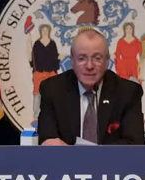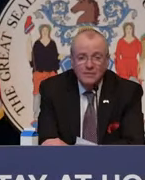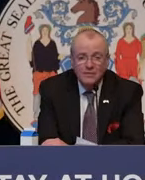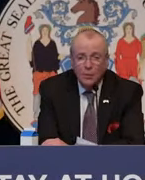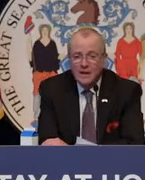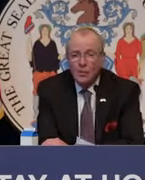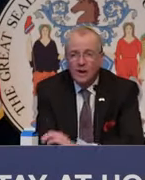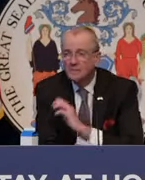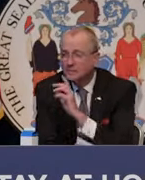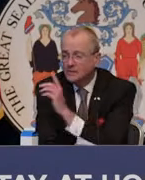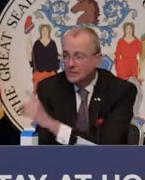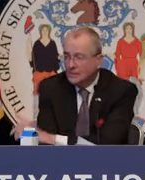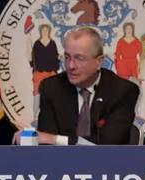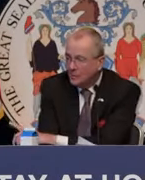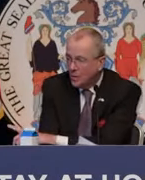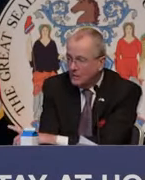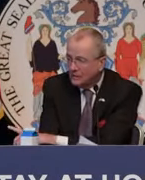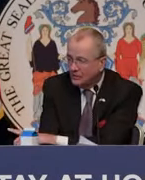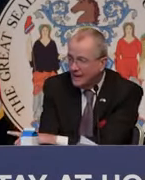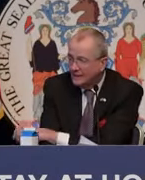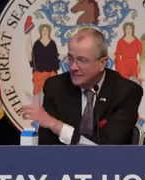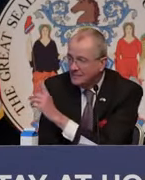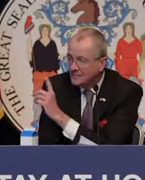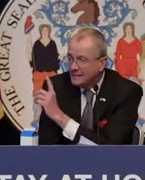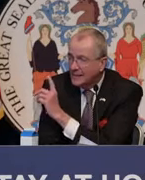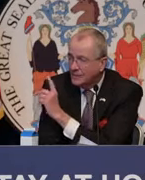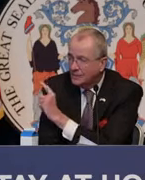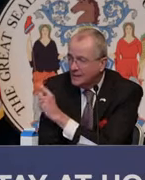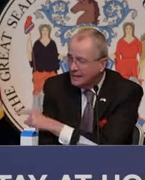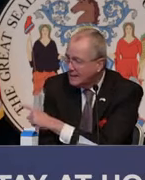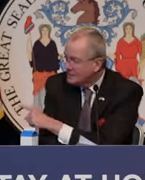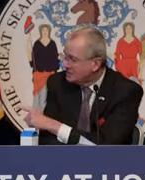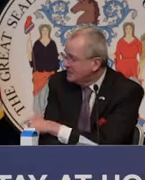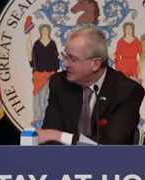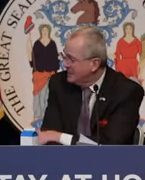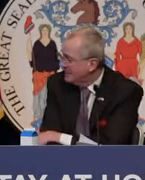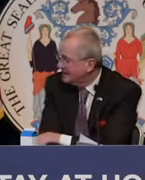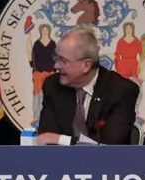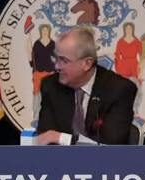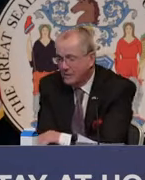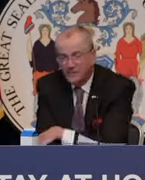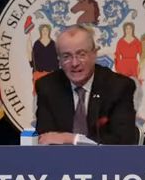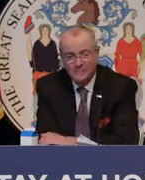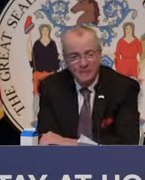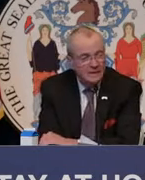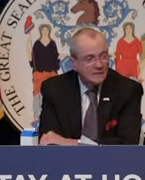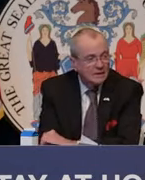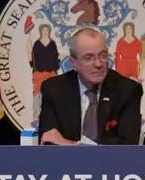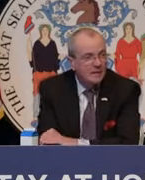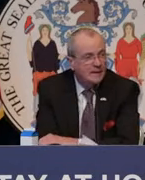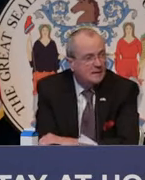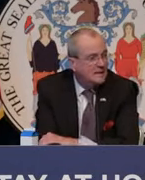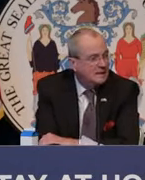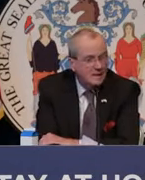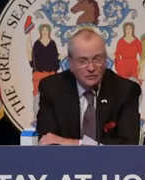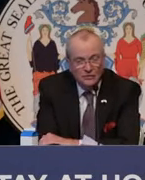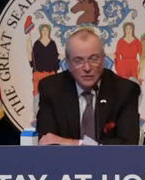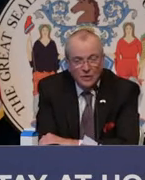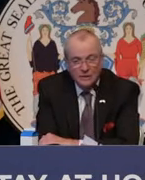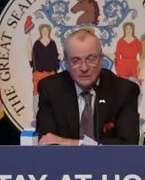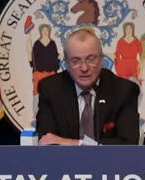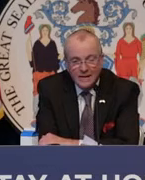9,310. Before we go on, Judy would want me to say, and I will say it, and I suspect she may amplify it, that the Monday data